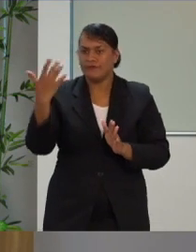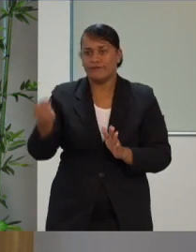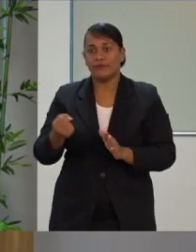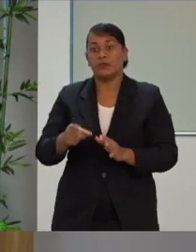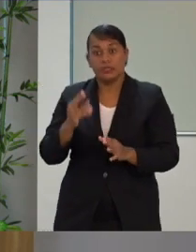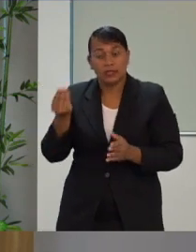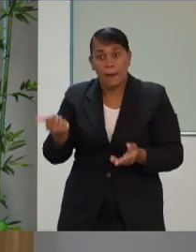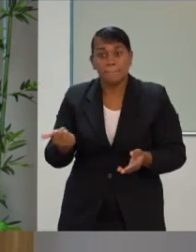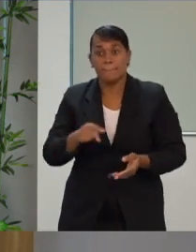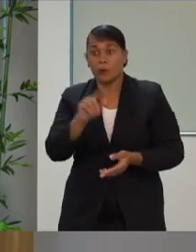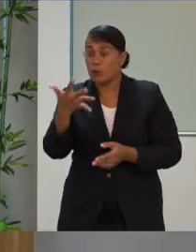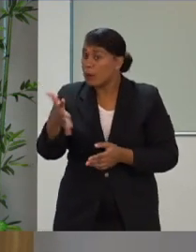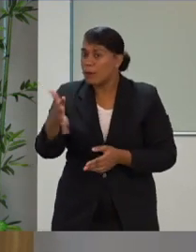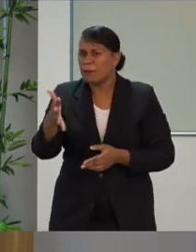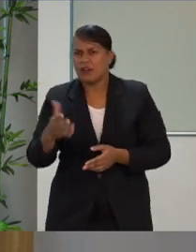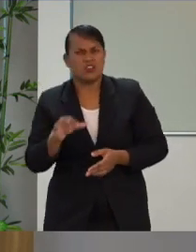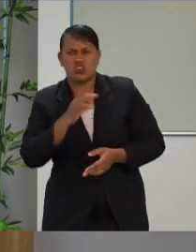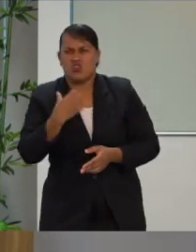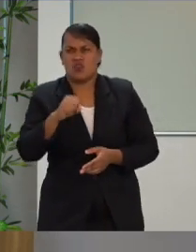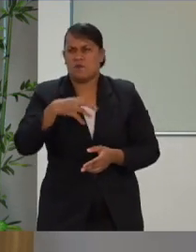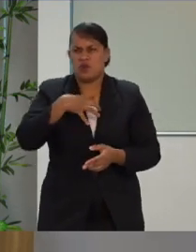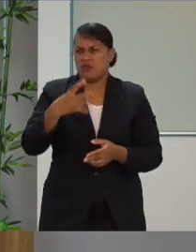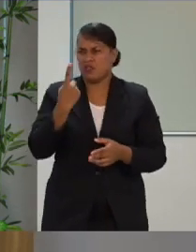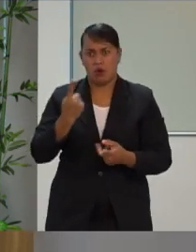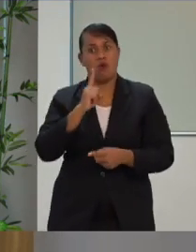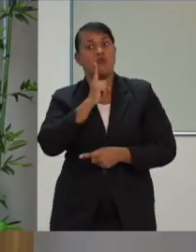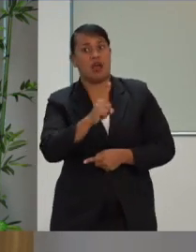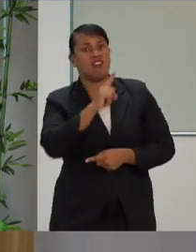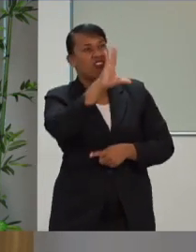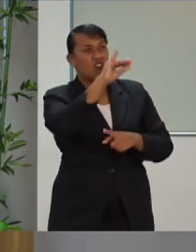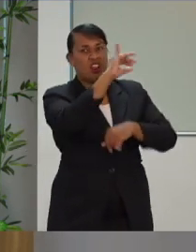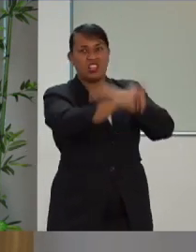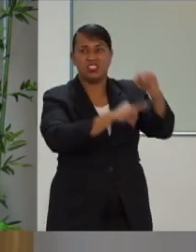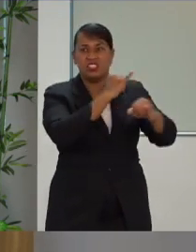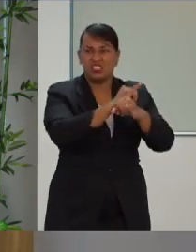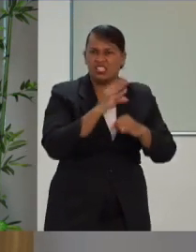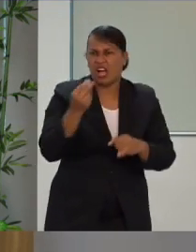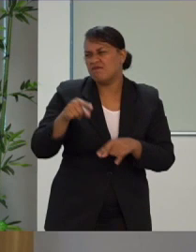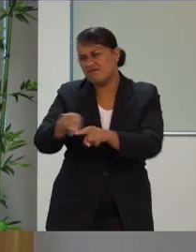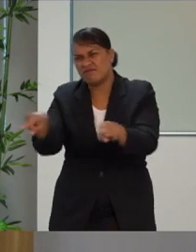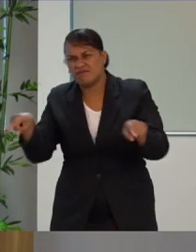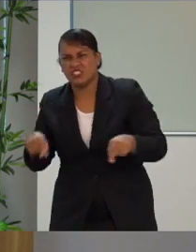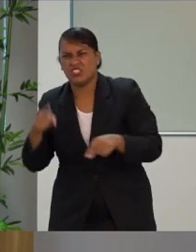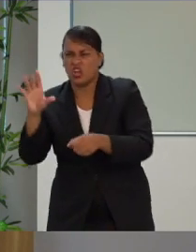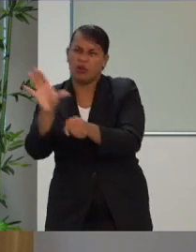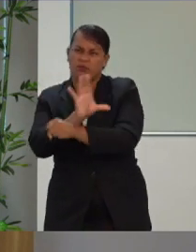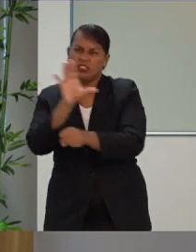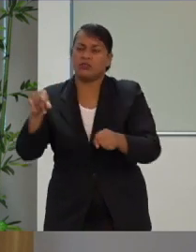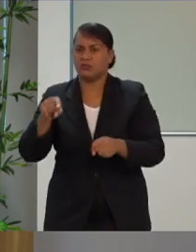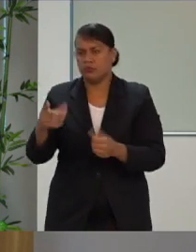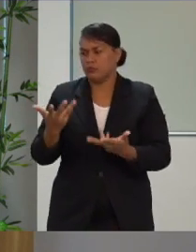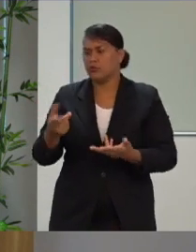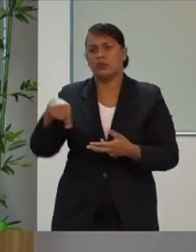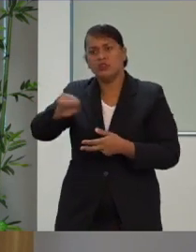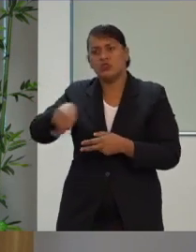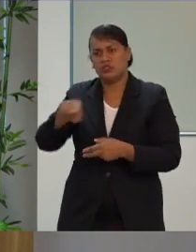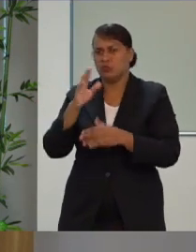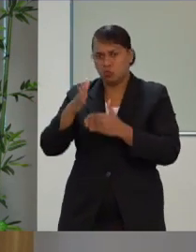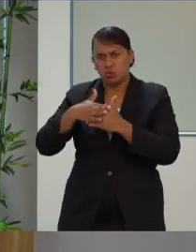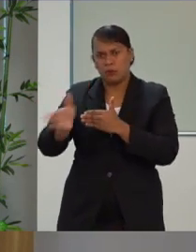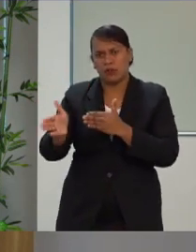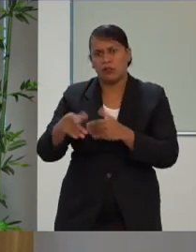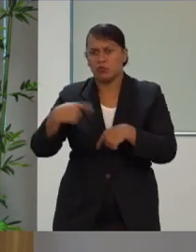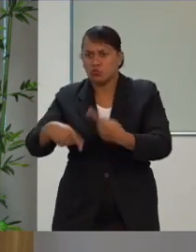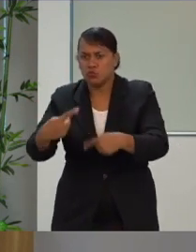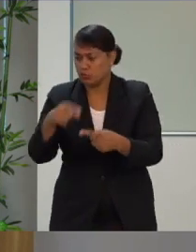longer have orders in place. They may not have any future orders in place, so they won't actually open. But there are